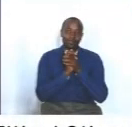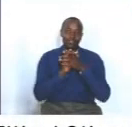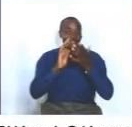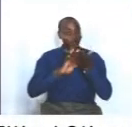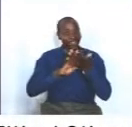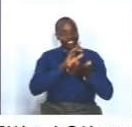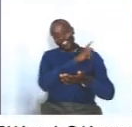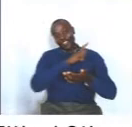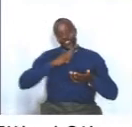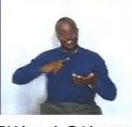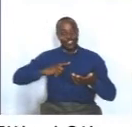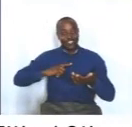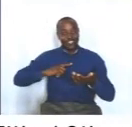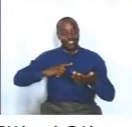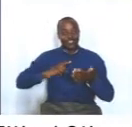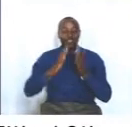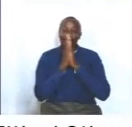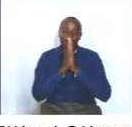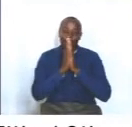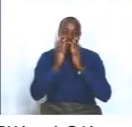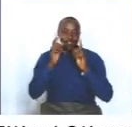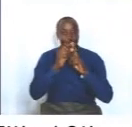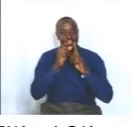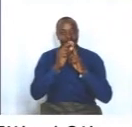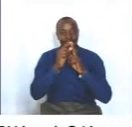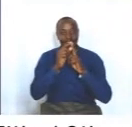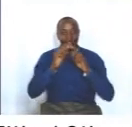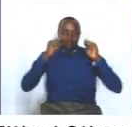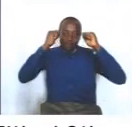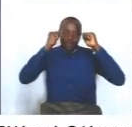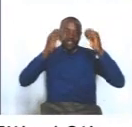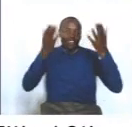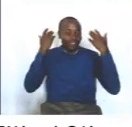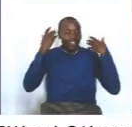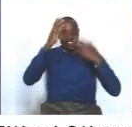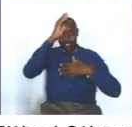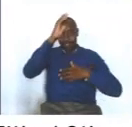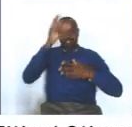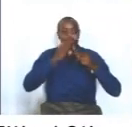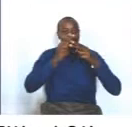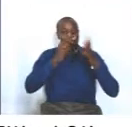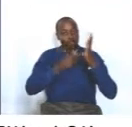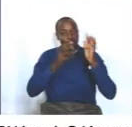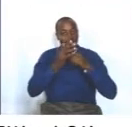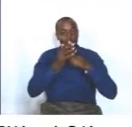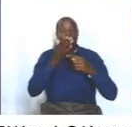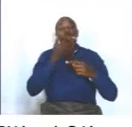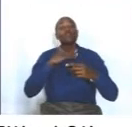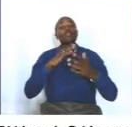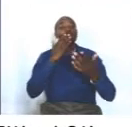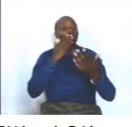Praise the Lord. Let us pray for the word. Mighty and everlasting Father, in the name of Jesus, we want to thank